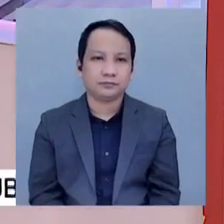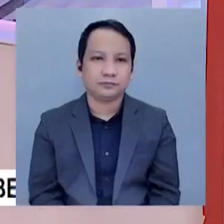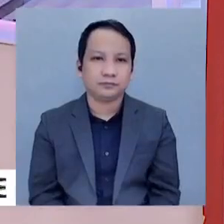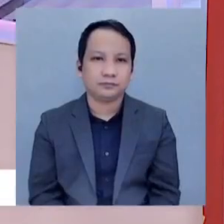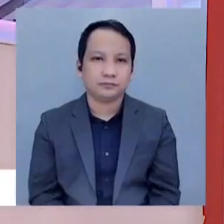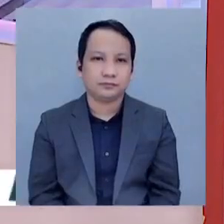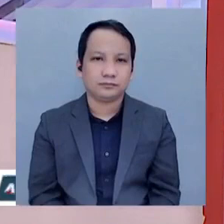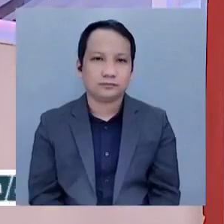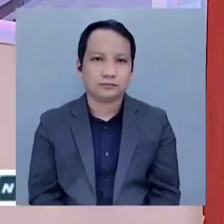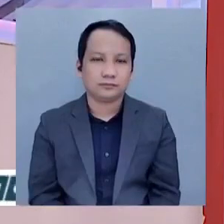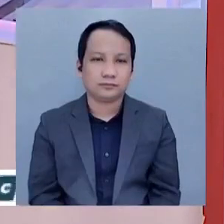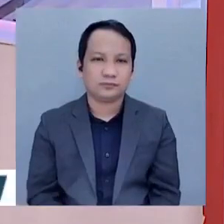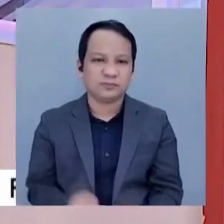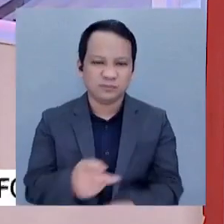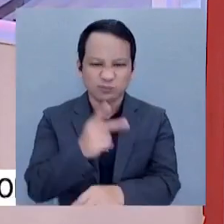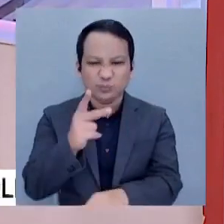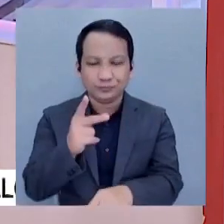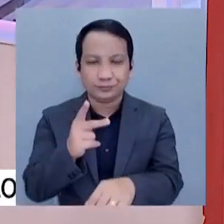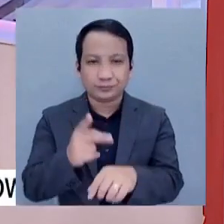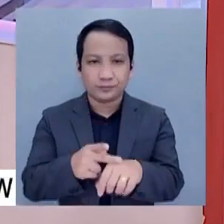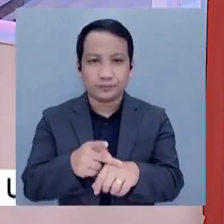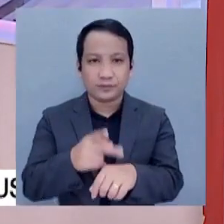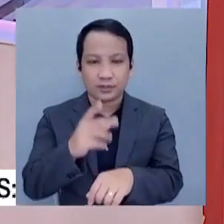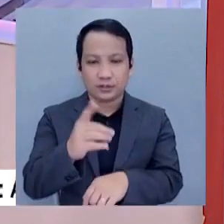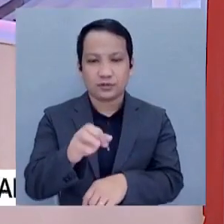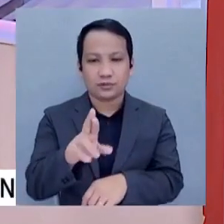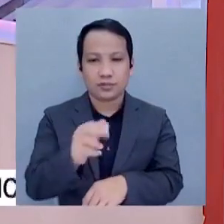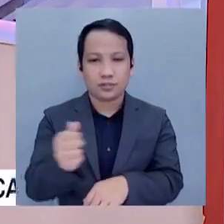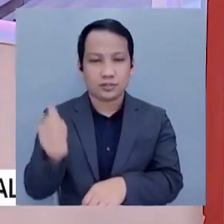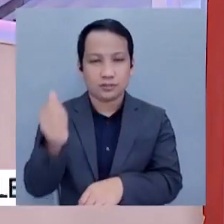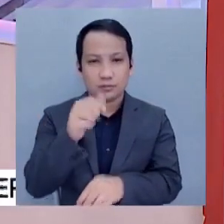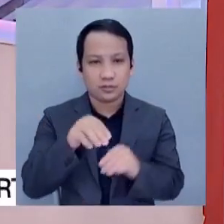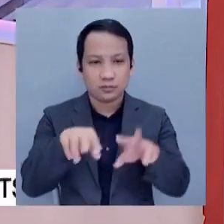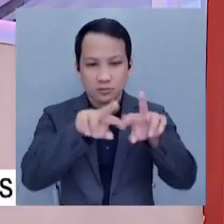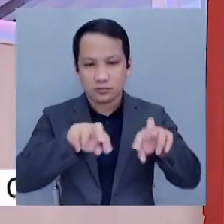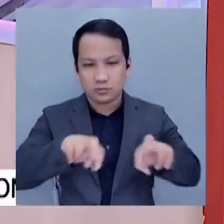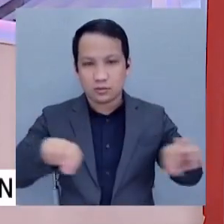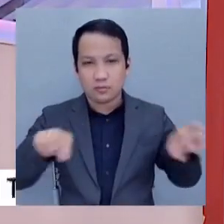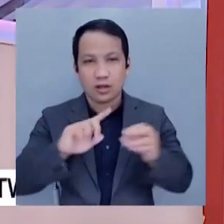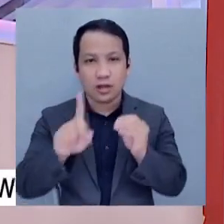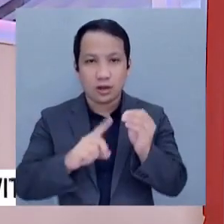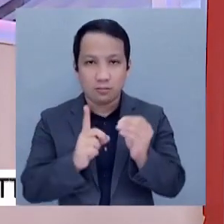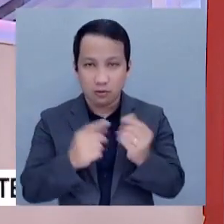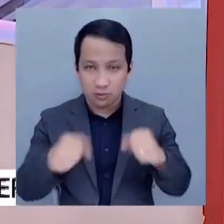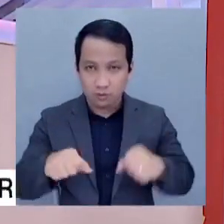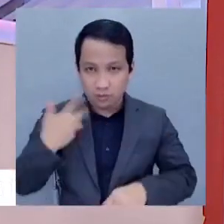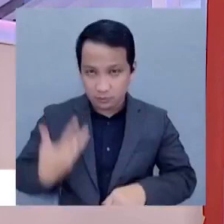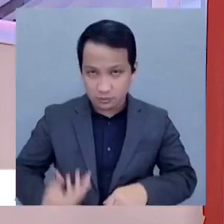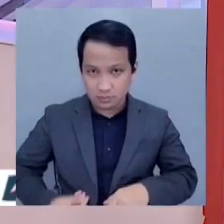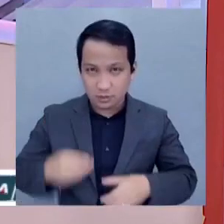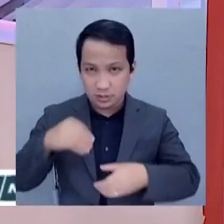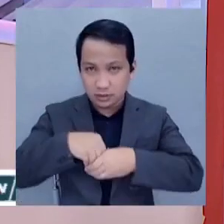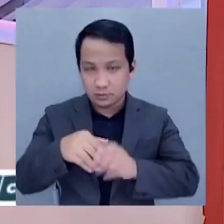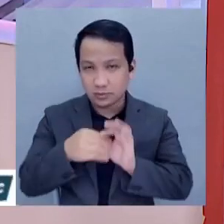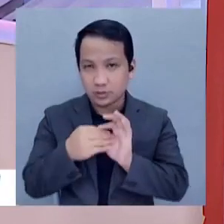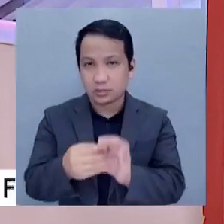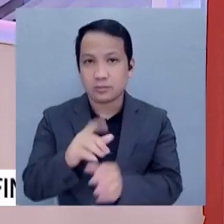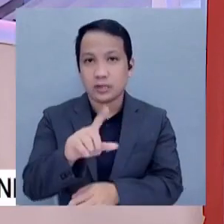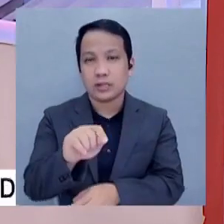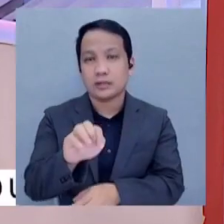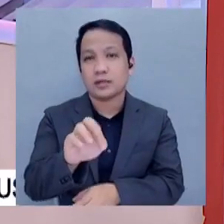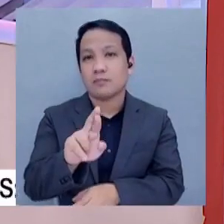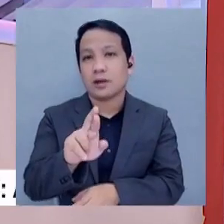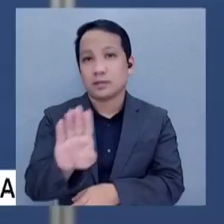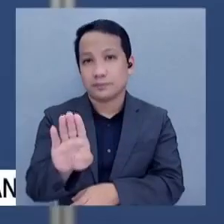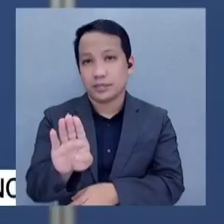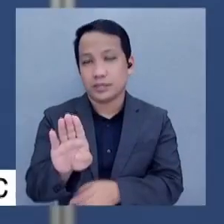Philippine Transportation Chief calls for a full-blown investigation over possible corruption inside the Land Transportation Franchising and